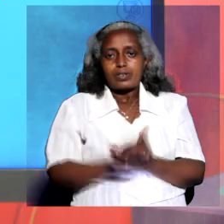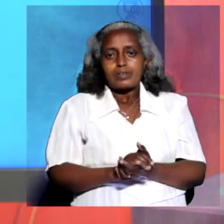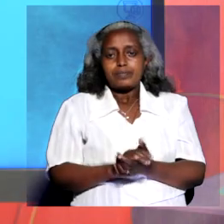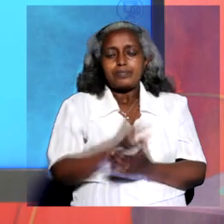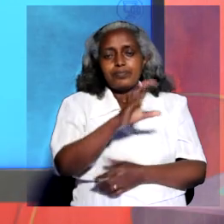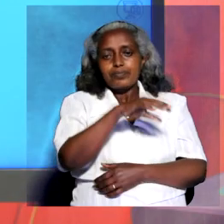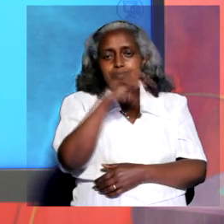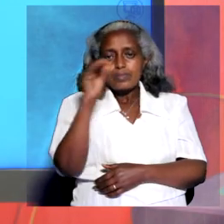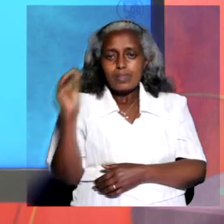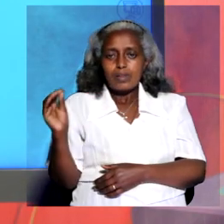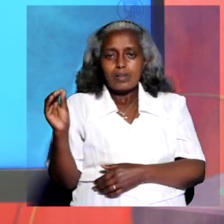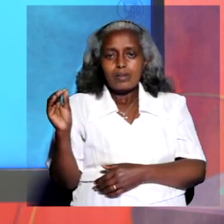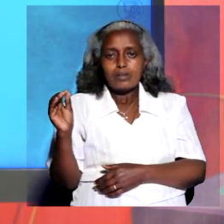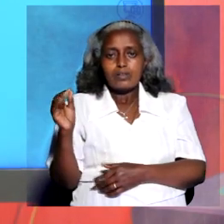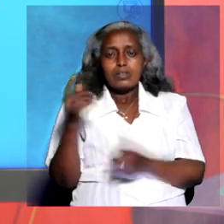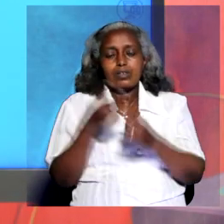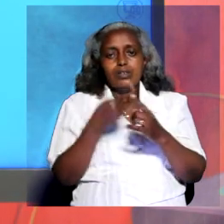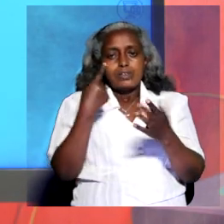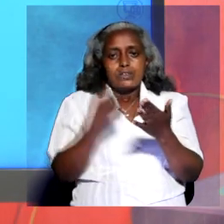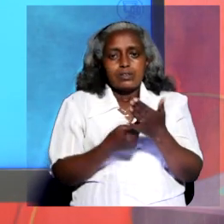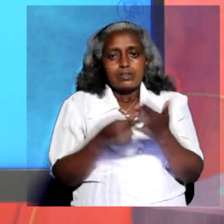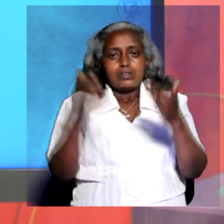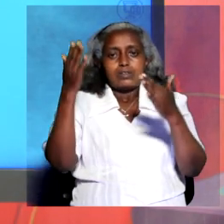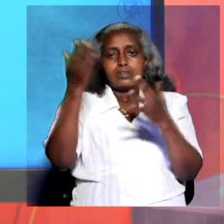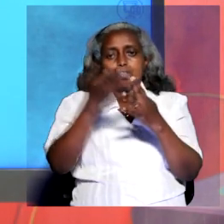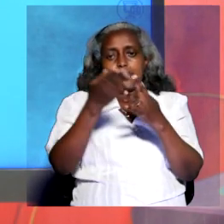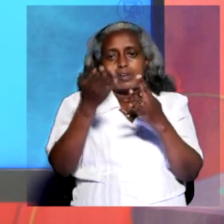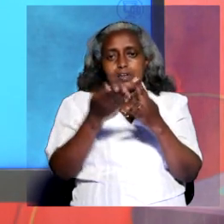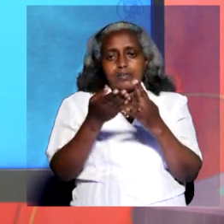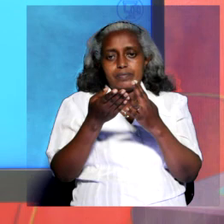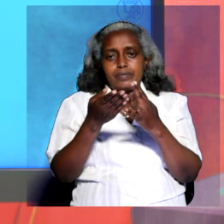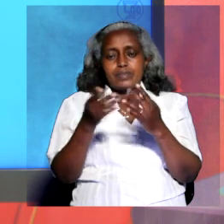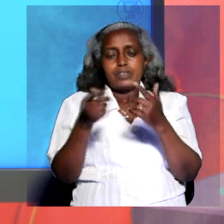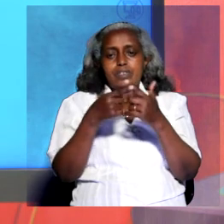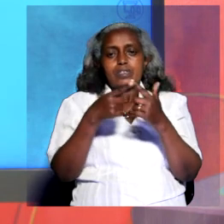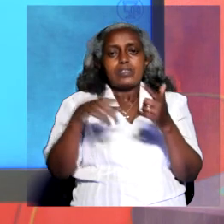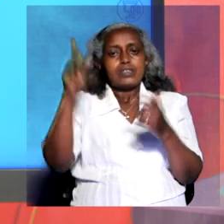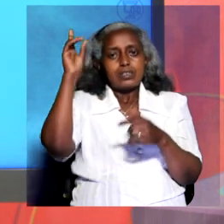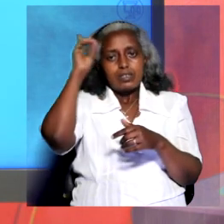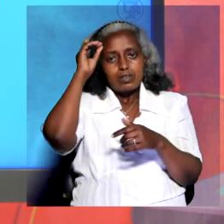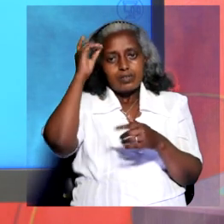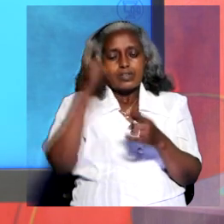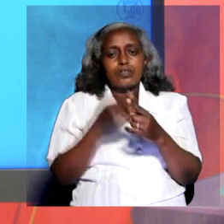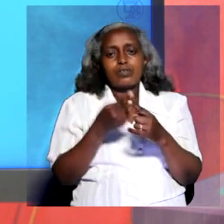And for this interval, the second derivative